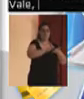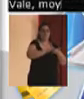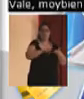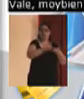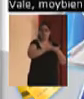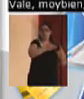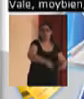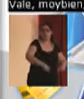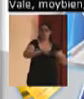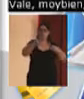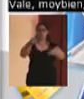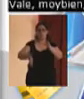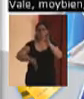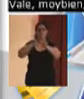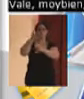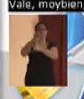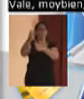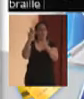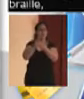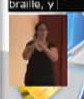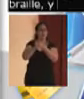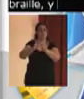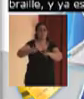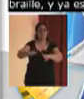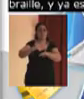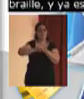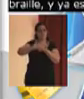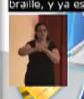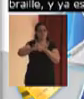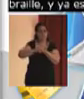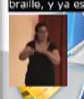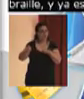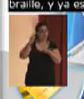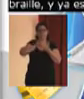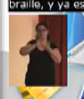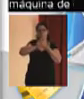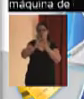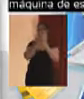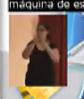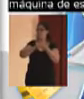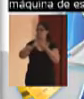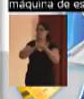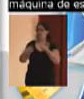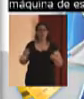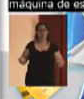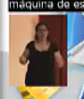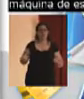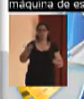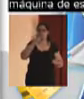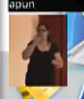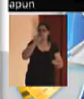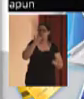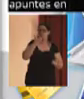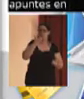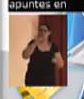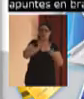books that you need. We transcribe them into Braille. You can go to the classroom, you make your notes in Braille.